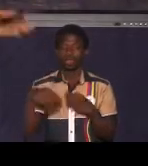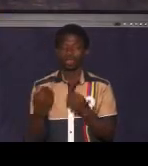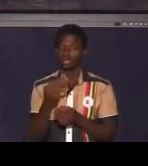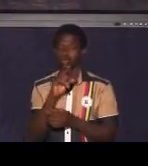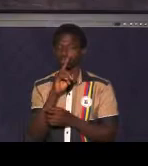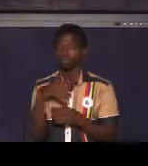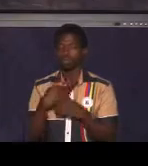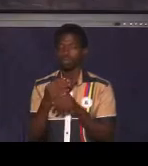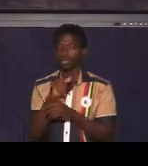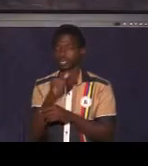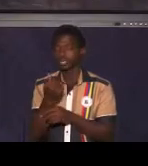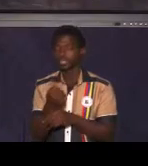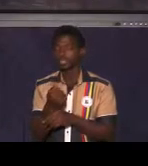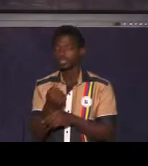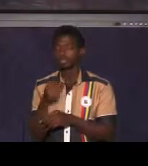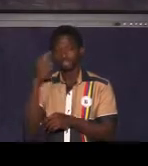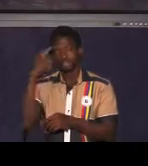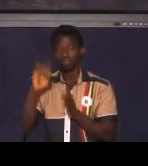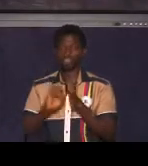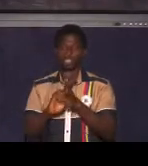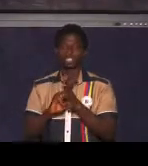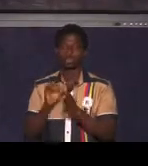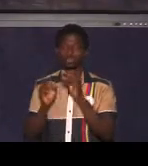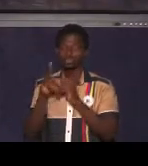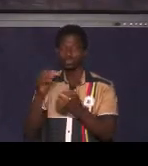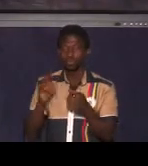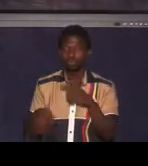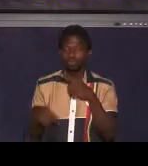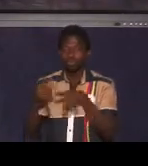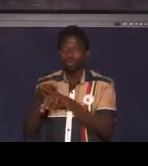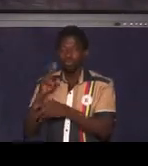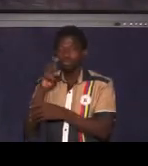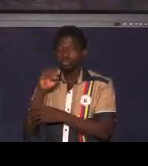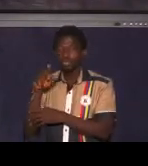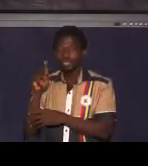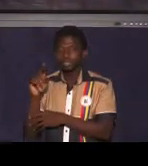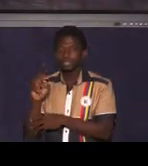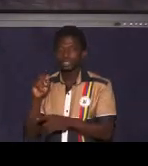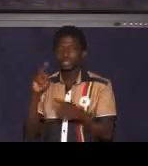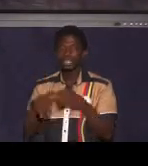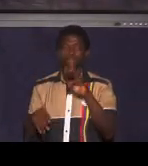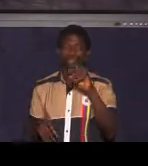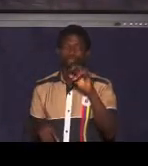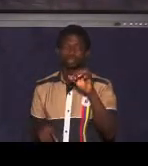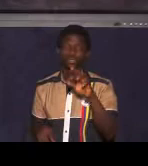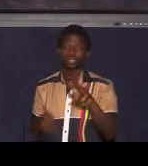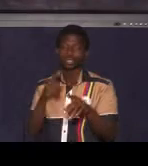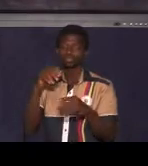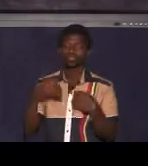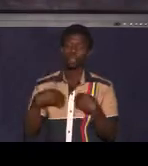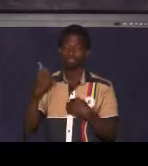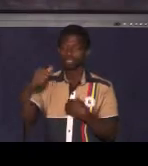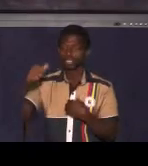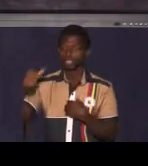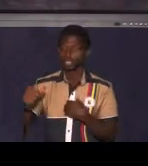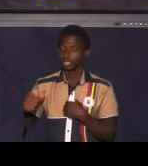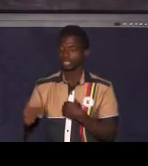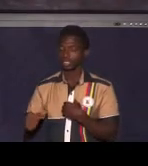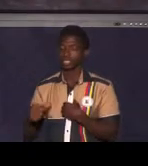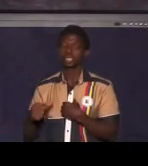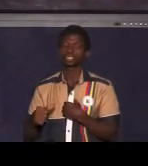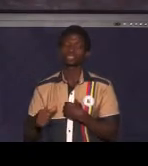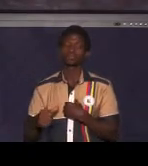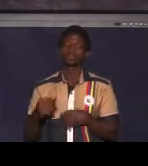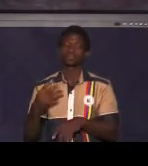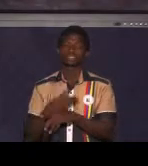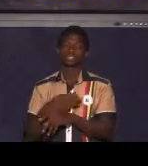how many of one makes the other. For instance, if you want to go from millimeter to meter, then you have 10, 10, 10. That is 10